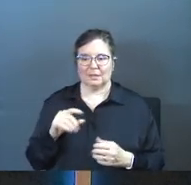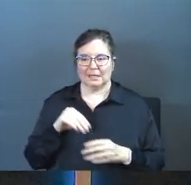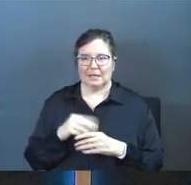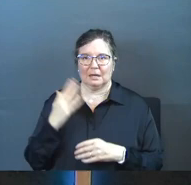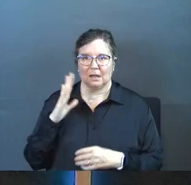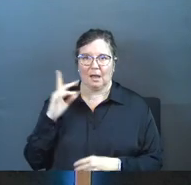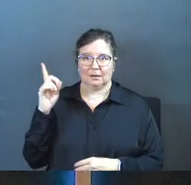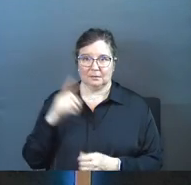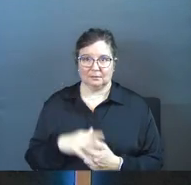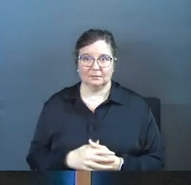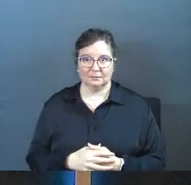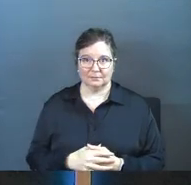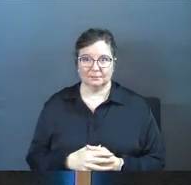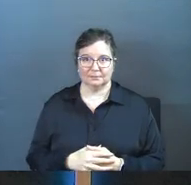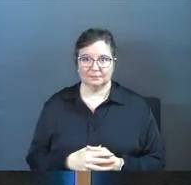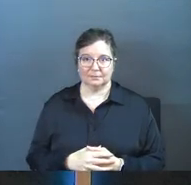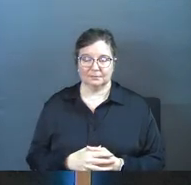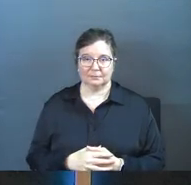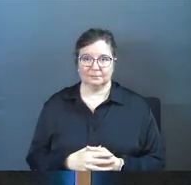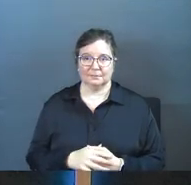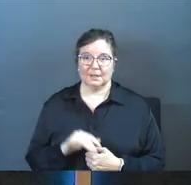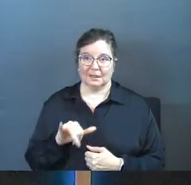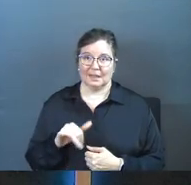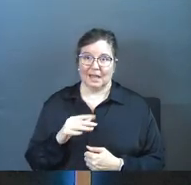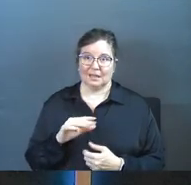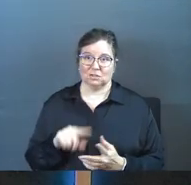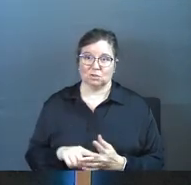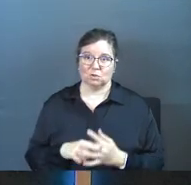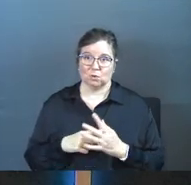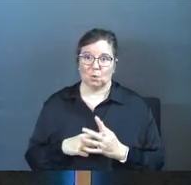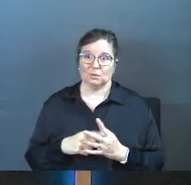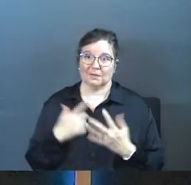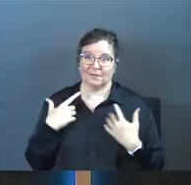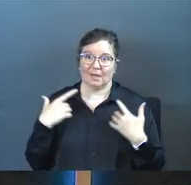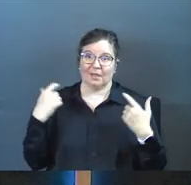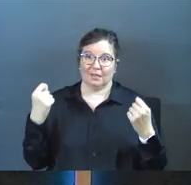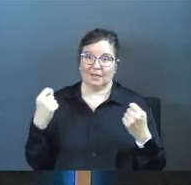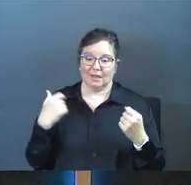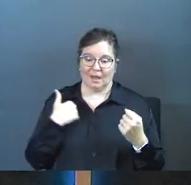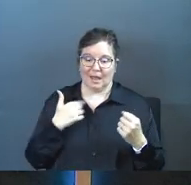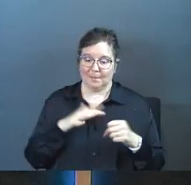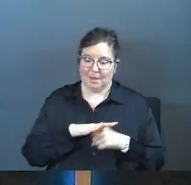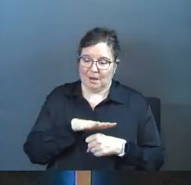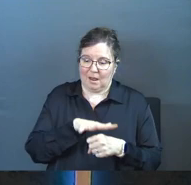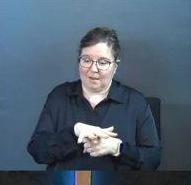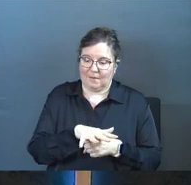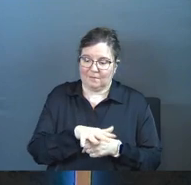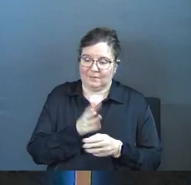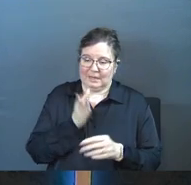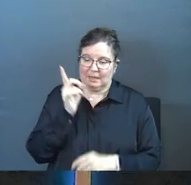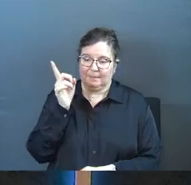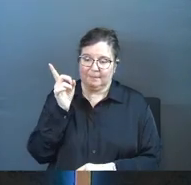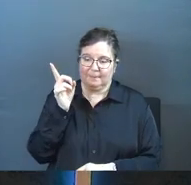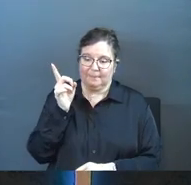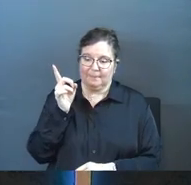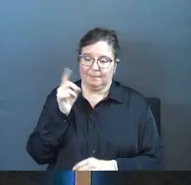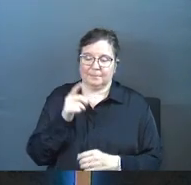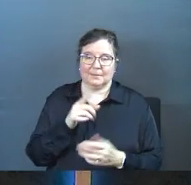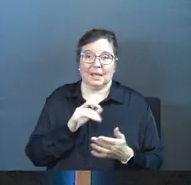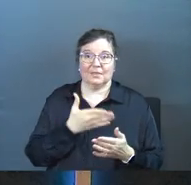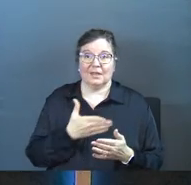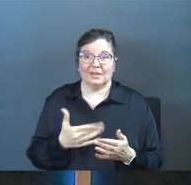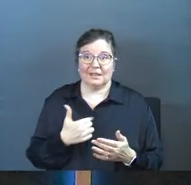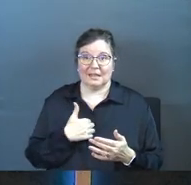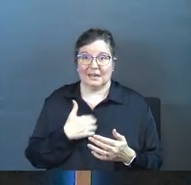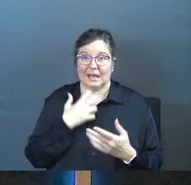need in God. That's the source of health. I'm enough in Him. And